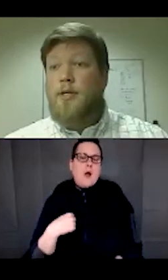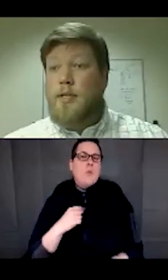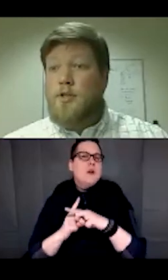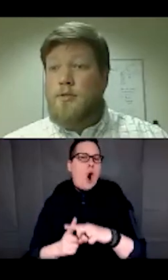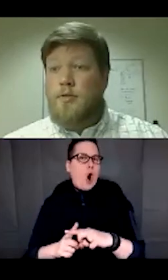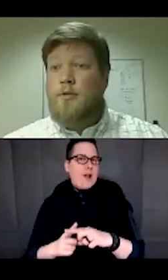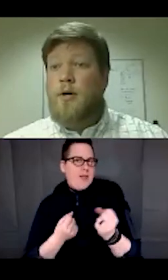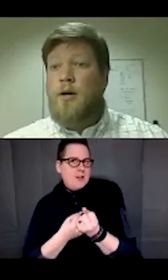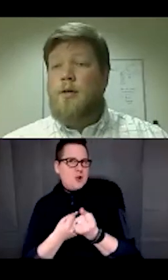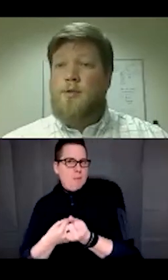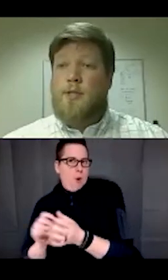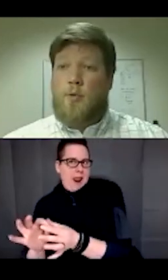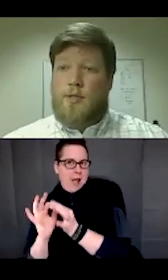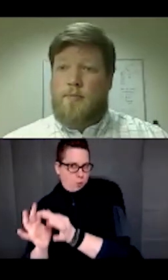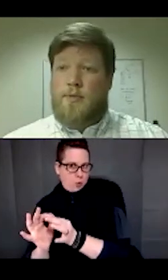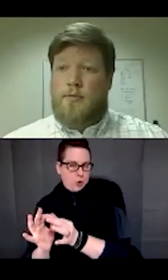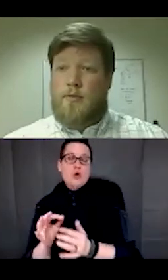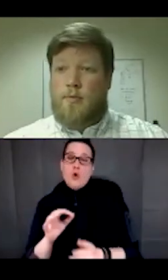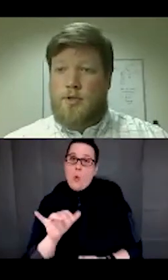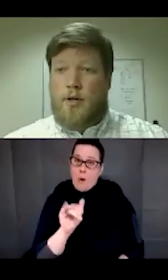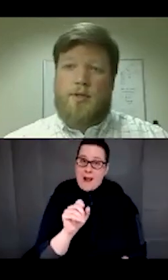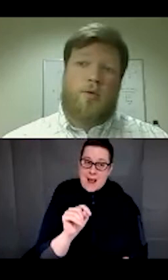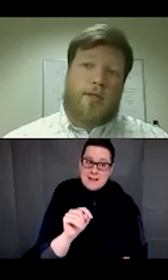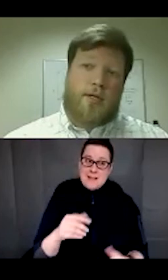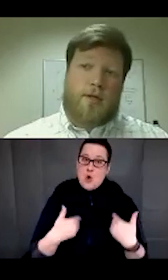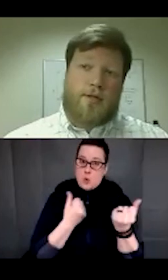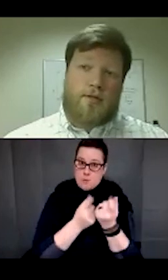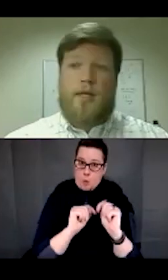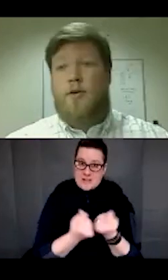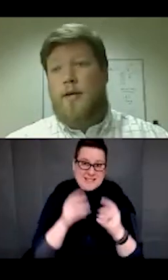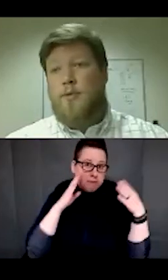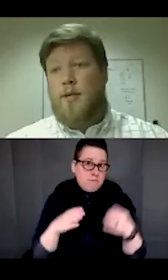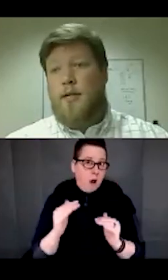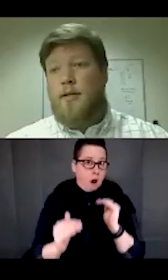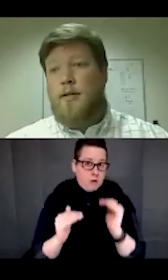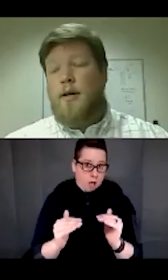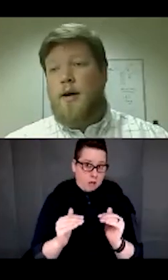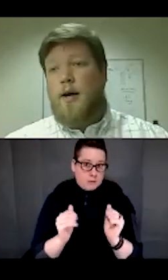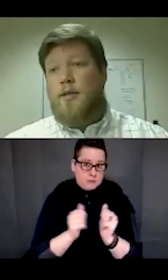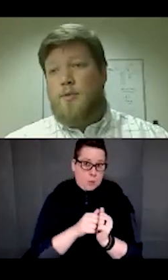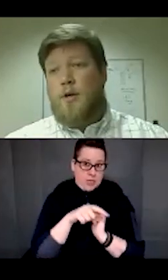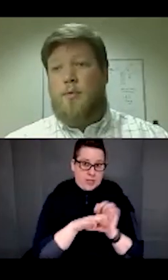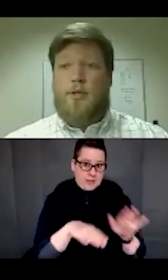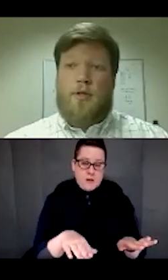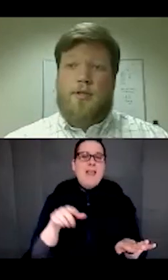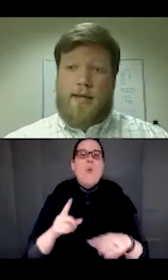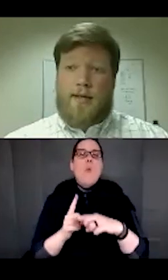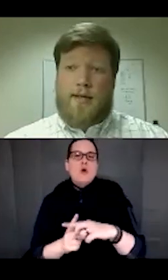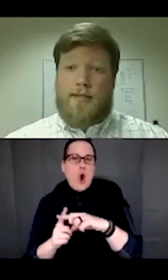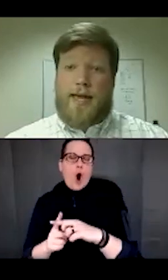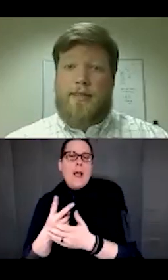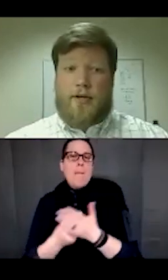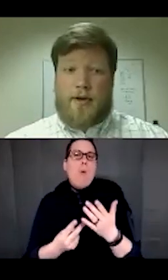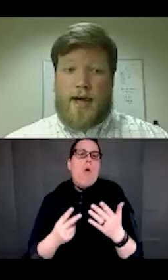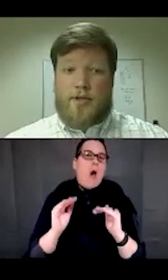So in addition to youth support teams, which targets only the adults who then interact with the kid, this will target both adults and